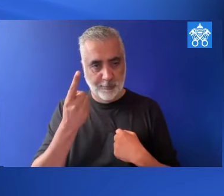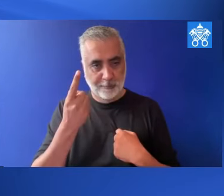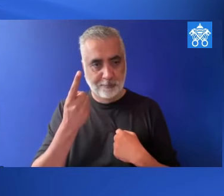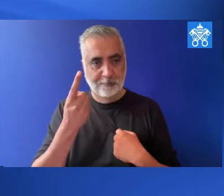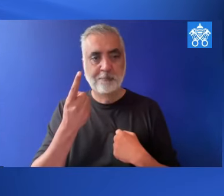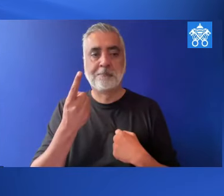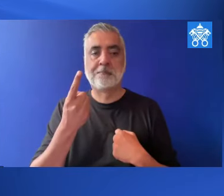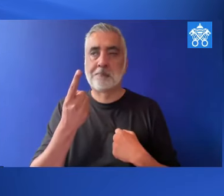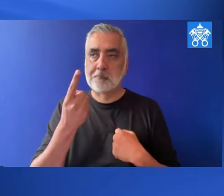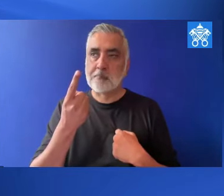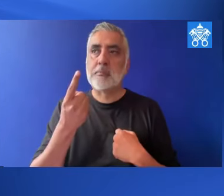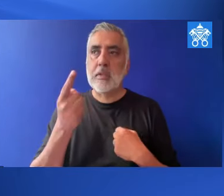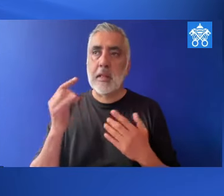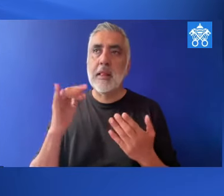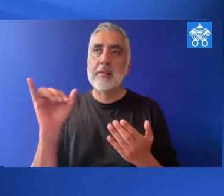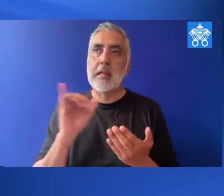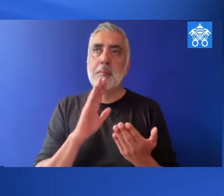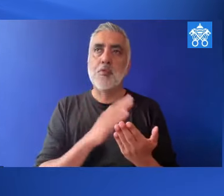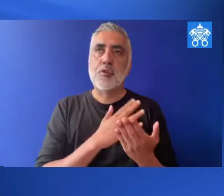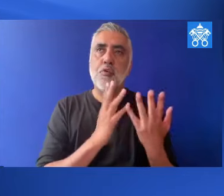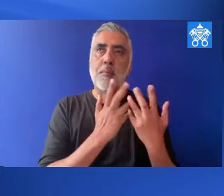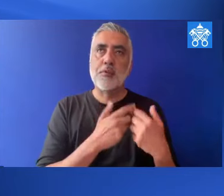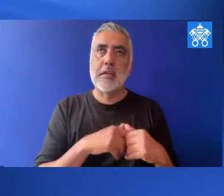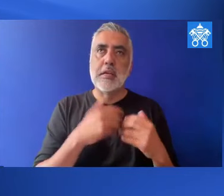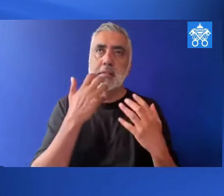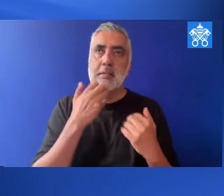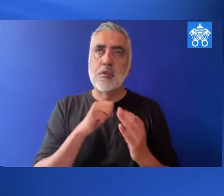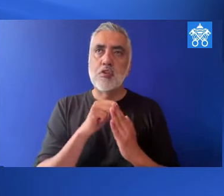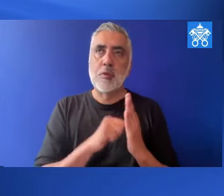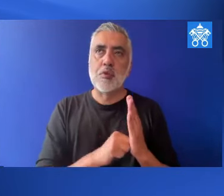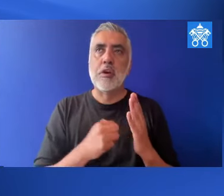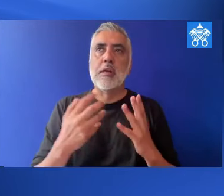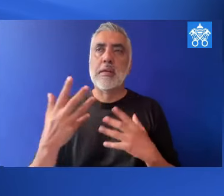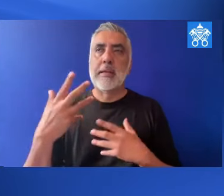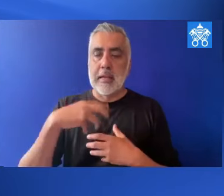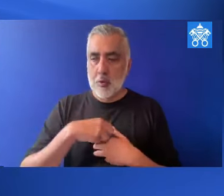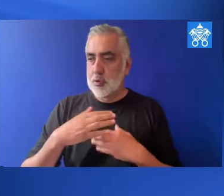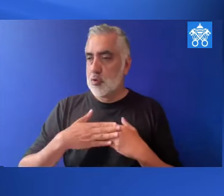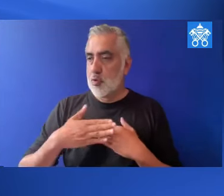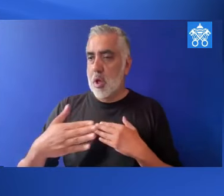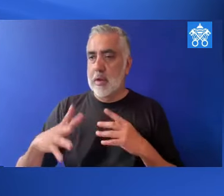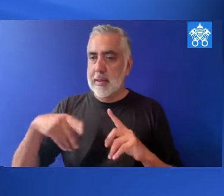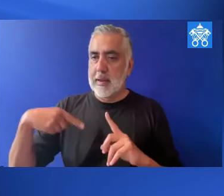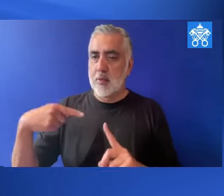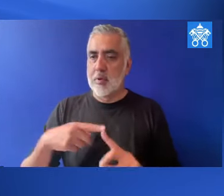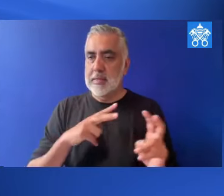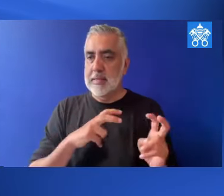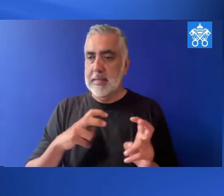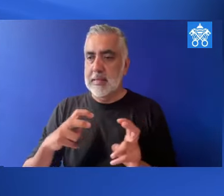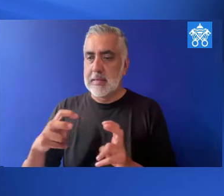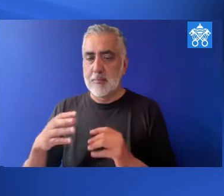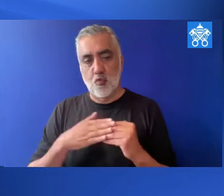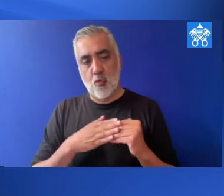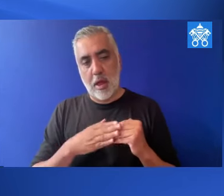Like a musical composition, sacred scripture carries throughout an underlying theme,